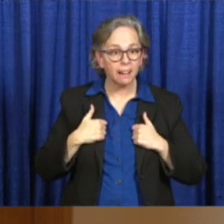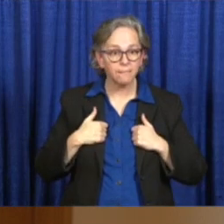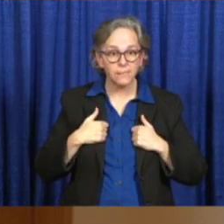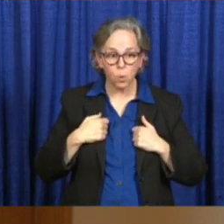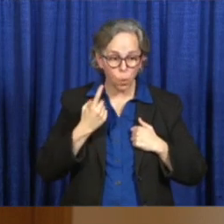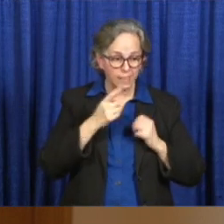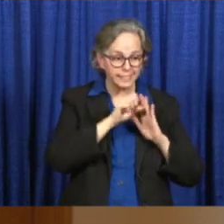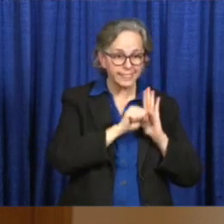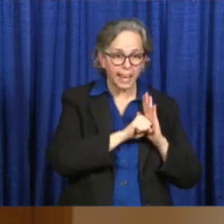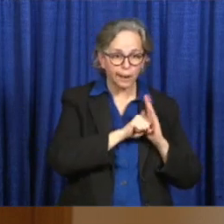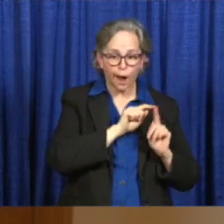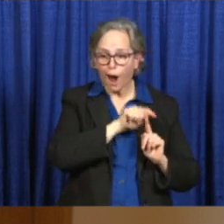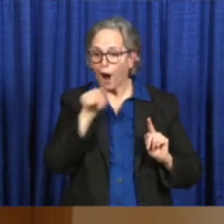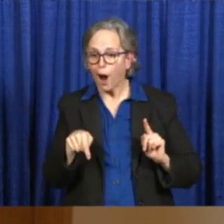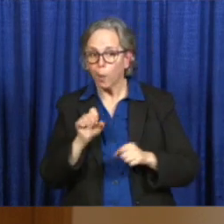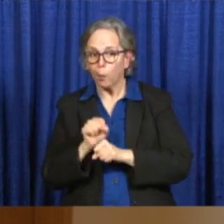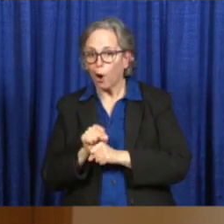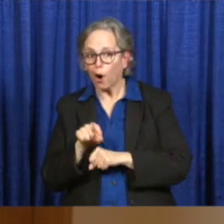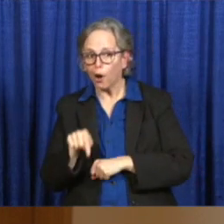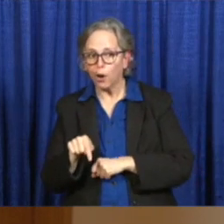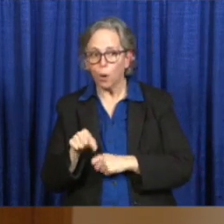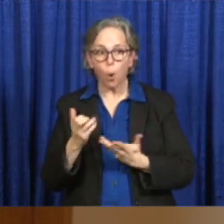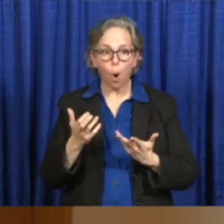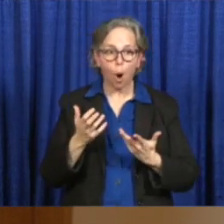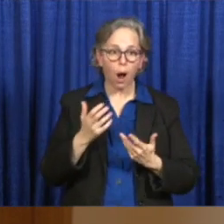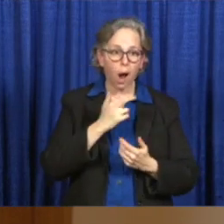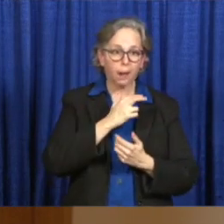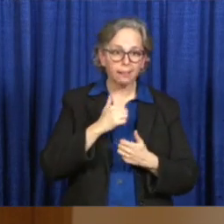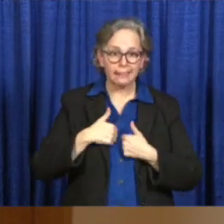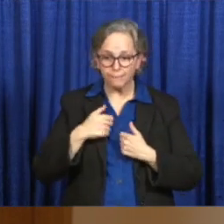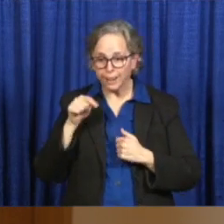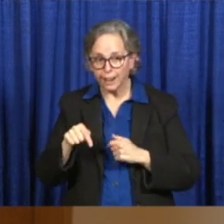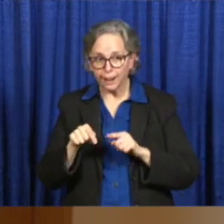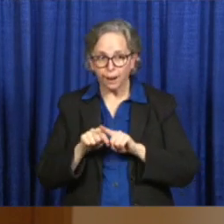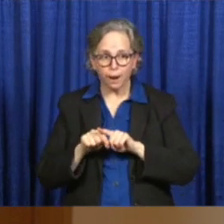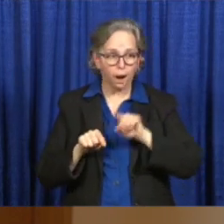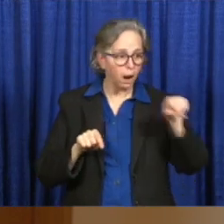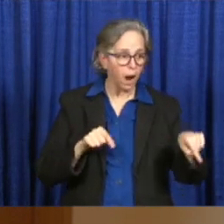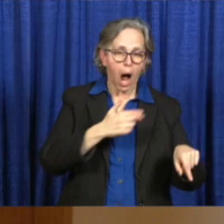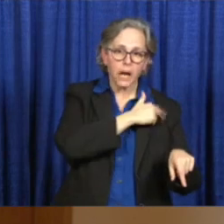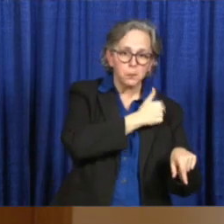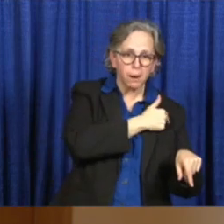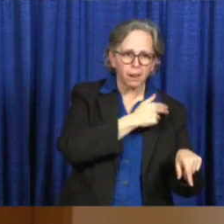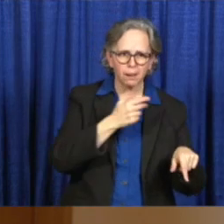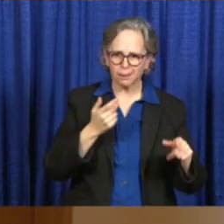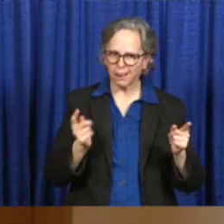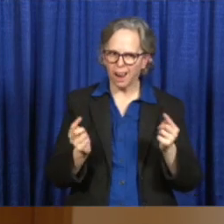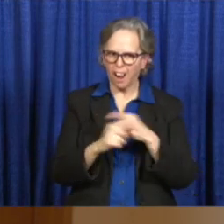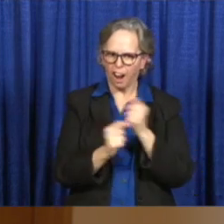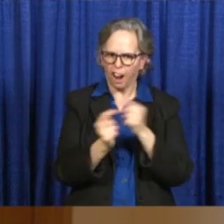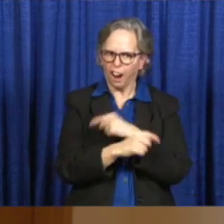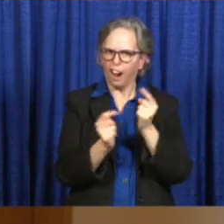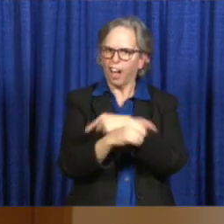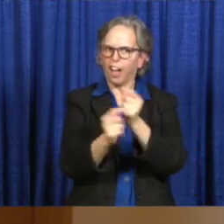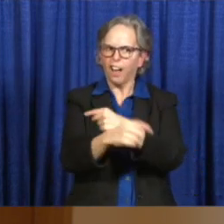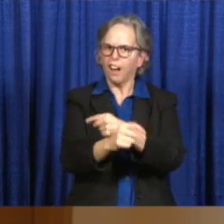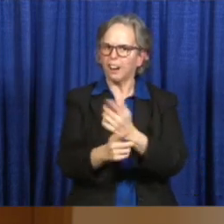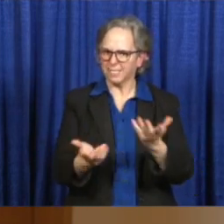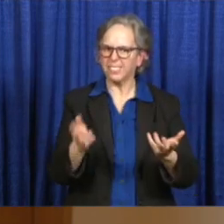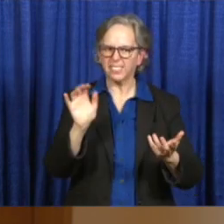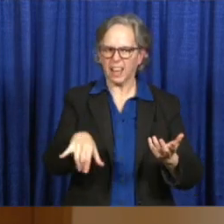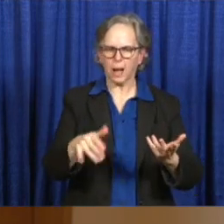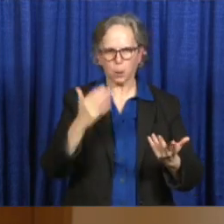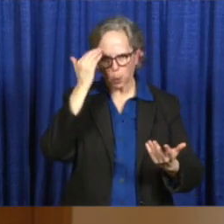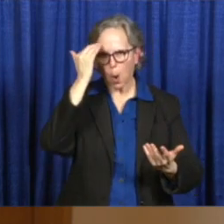hospital systems work across borders. They're not walls in the sand. So